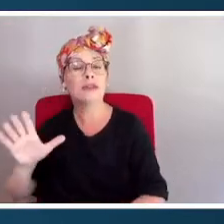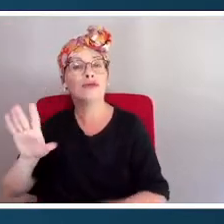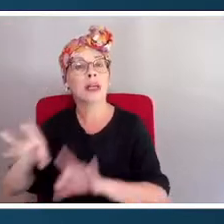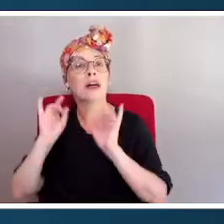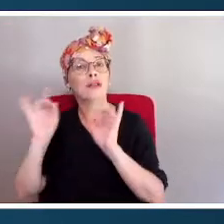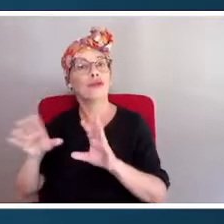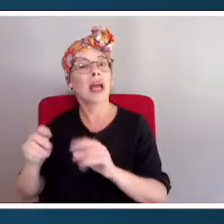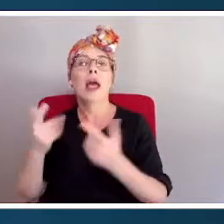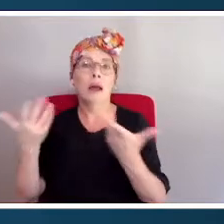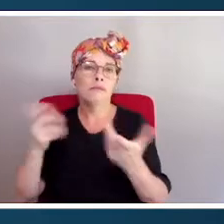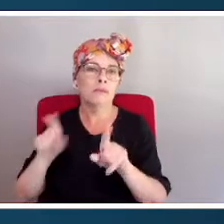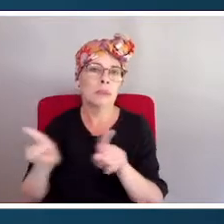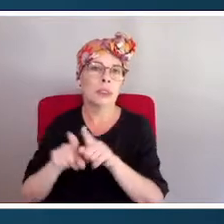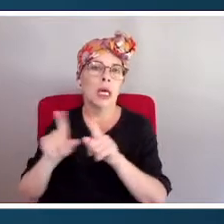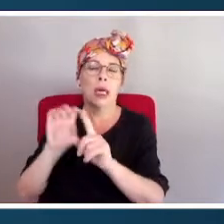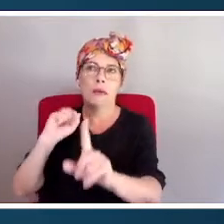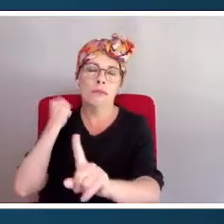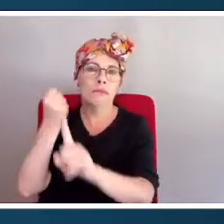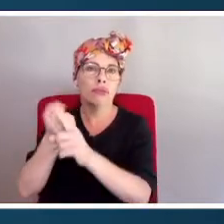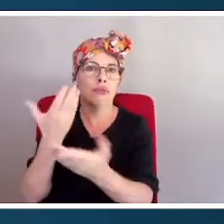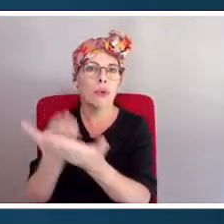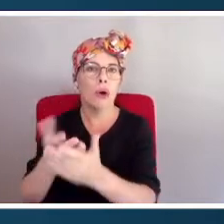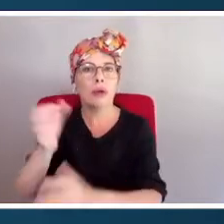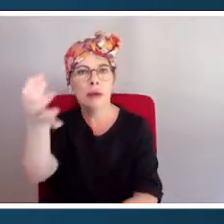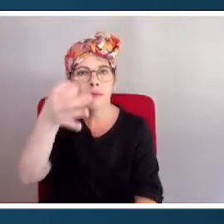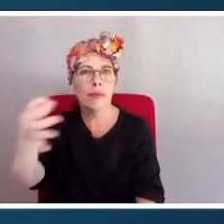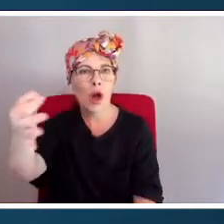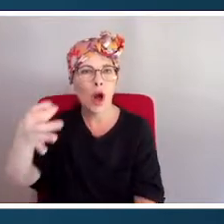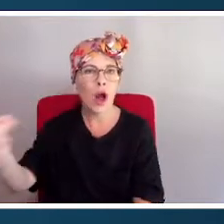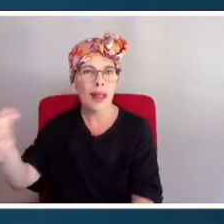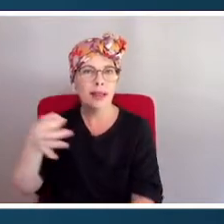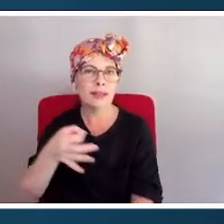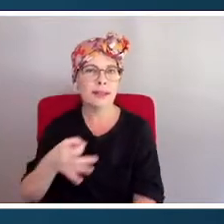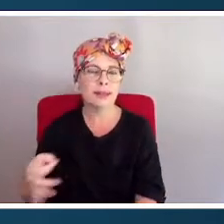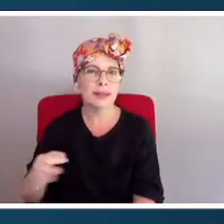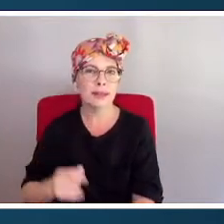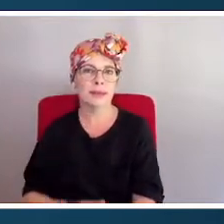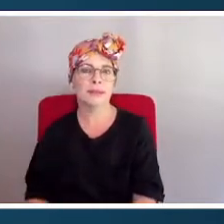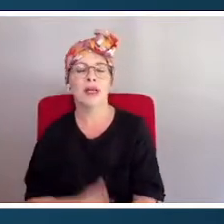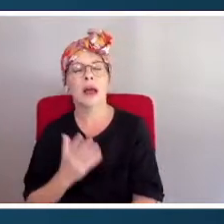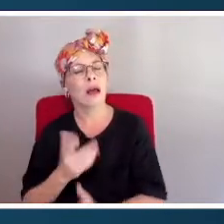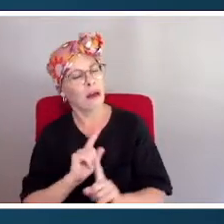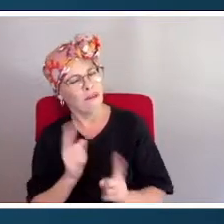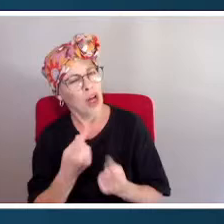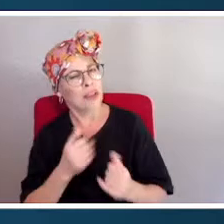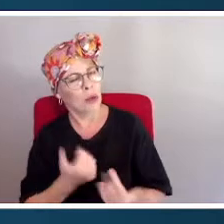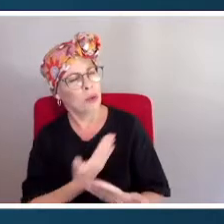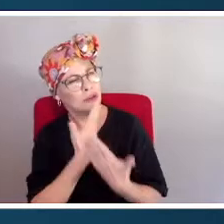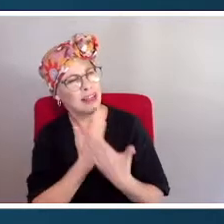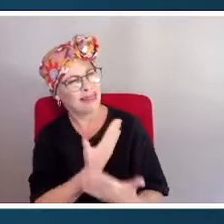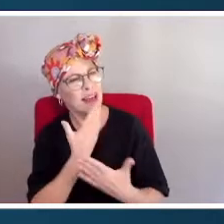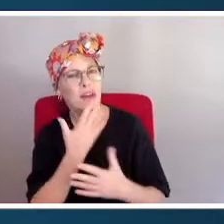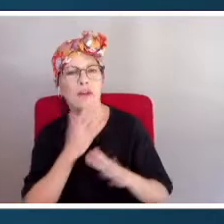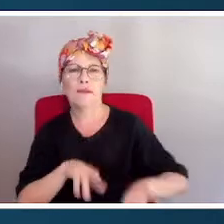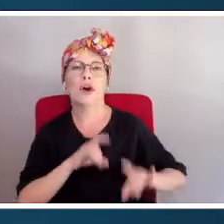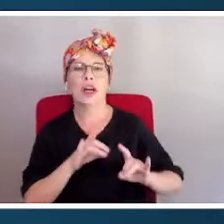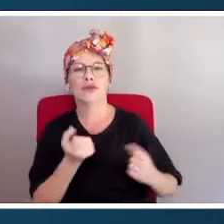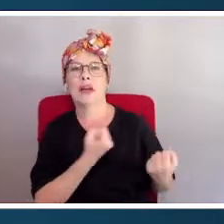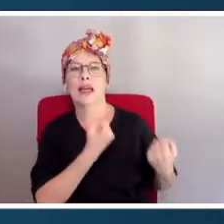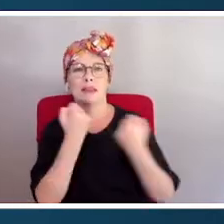your support in those trying times, and I'm certain that the region shares its gratitude for the work you